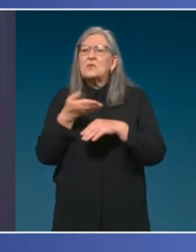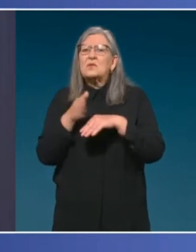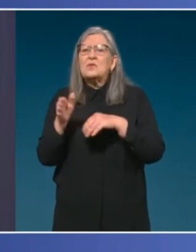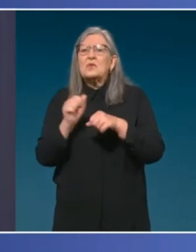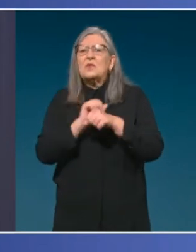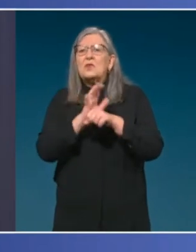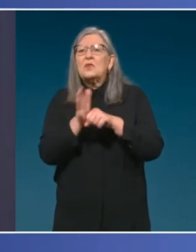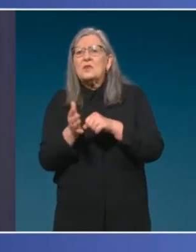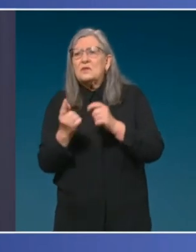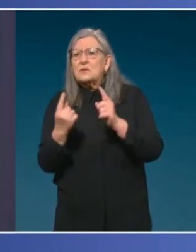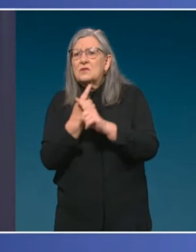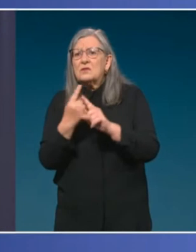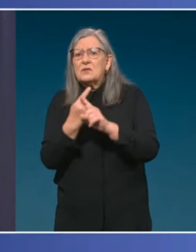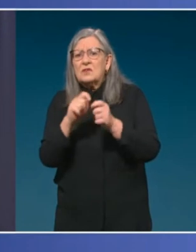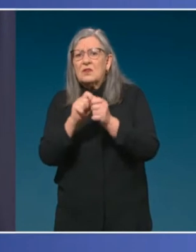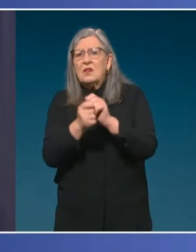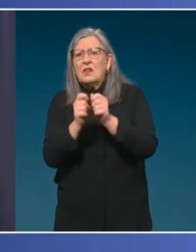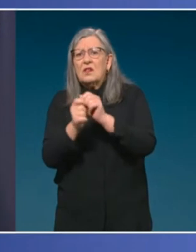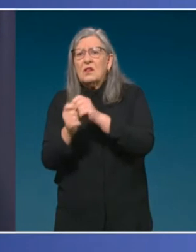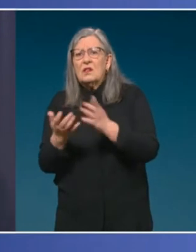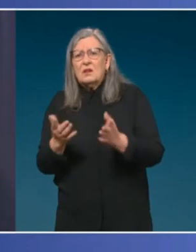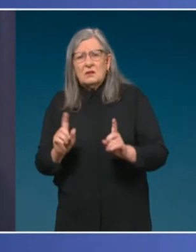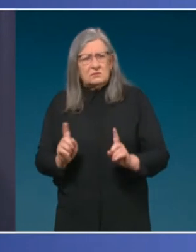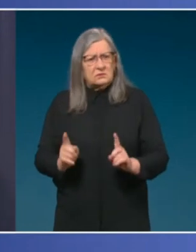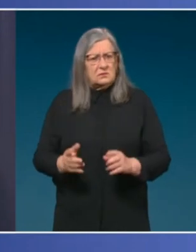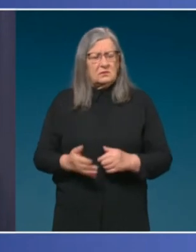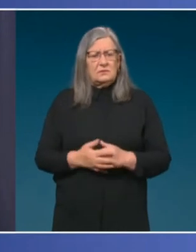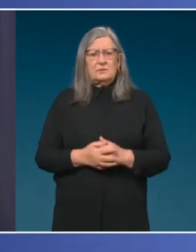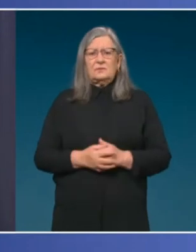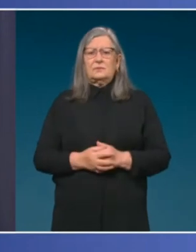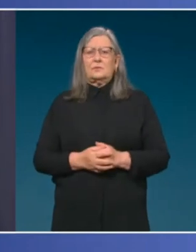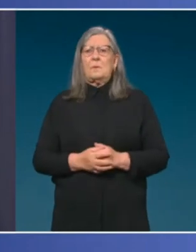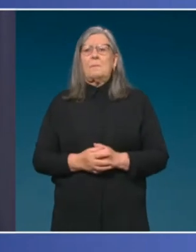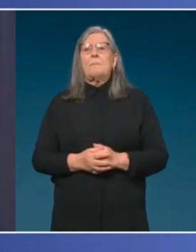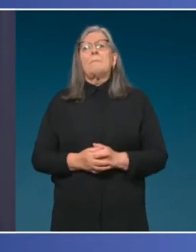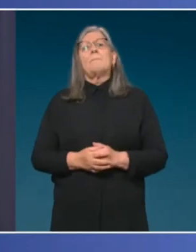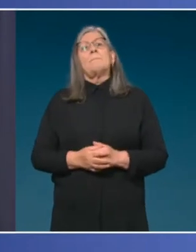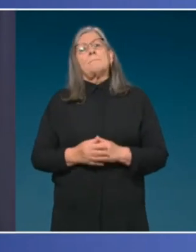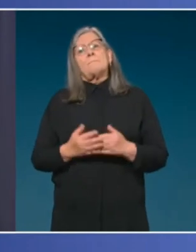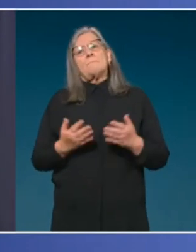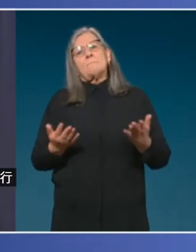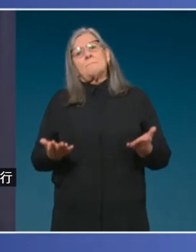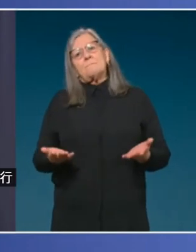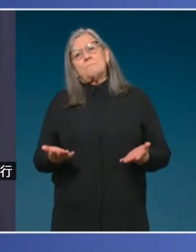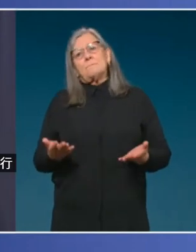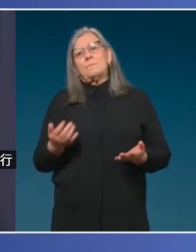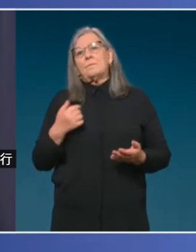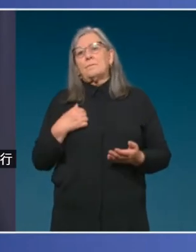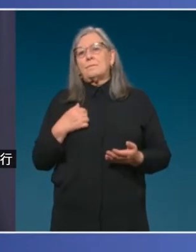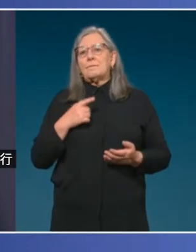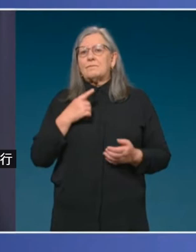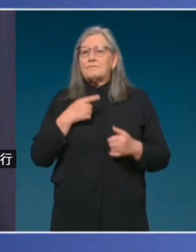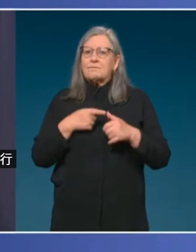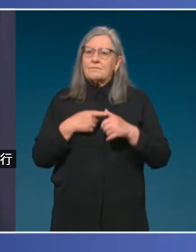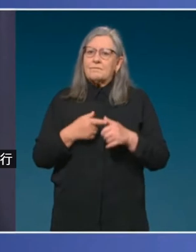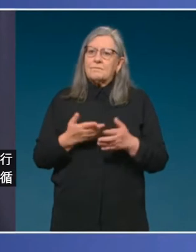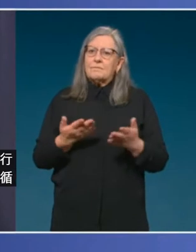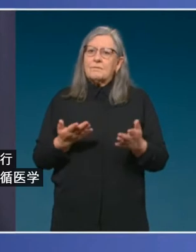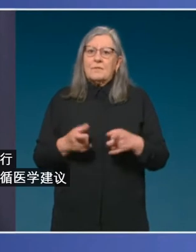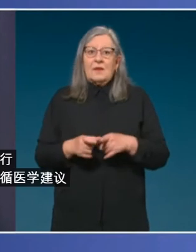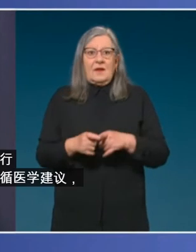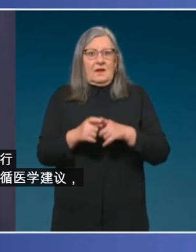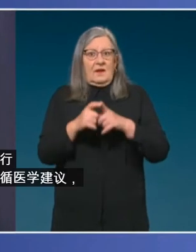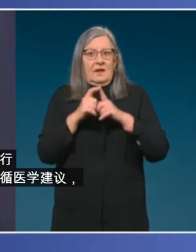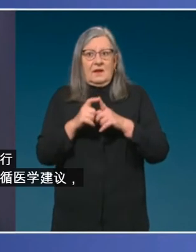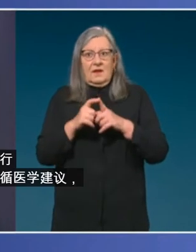Proportionality is an important one, and it is a balance. And what we've done is follow the medical advice. A very